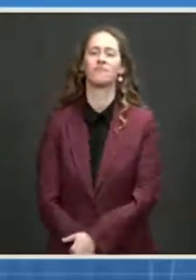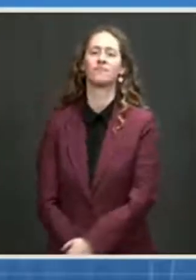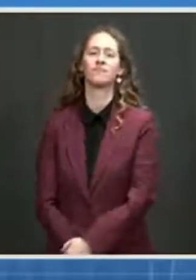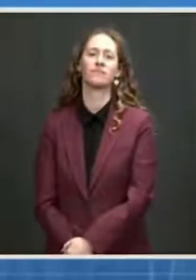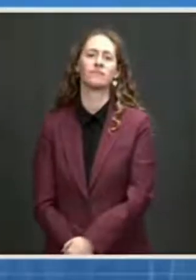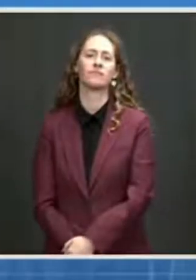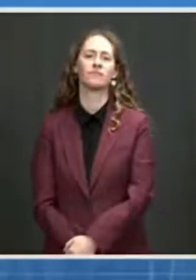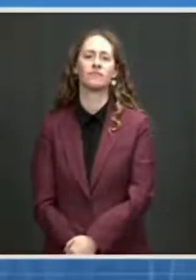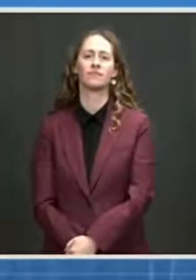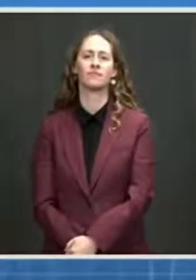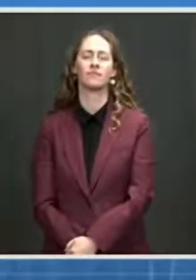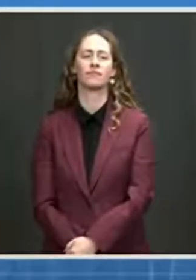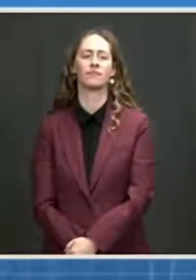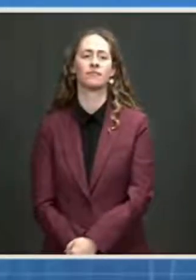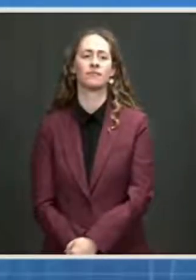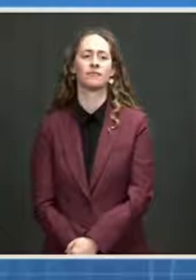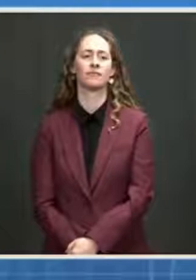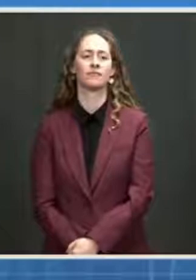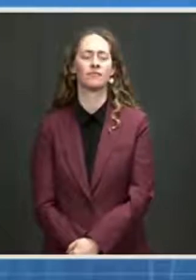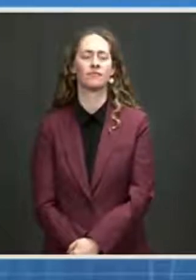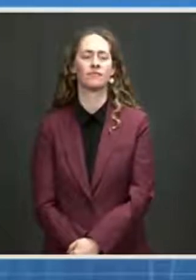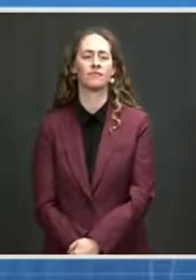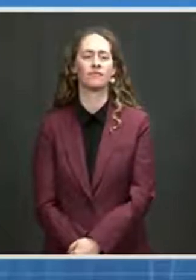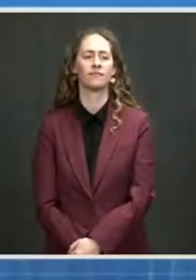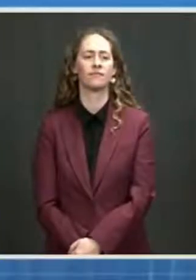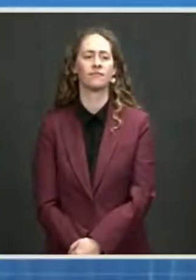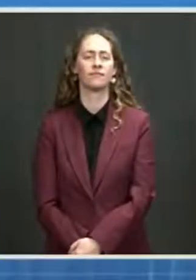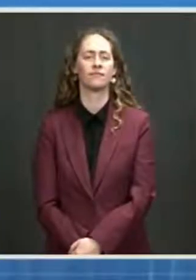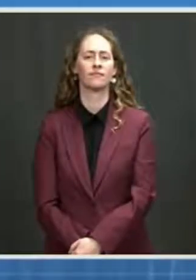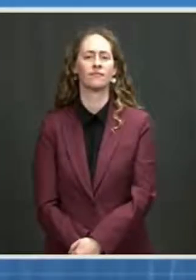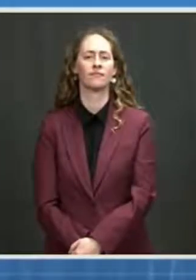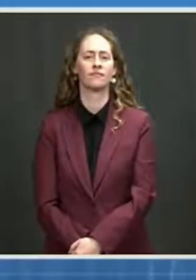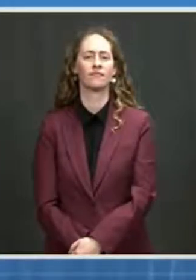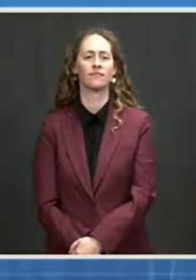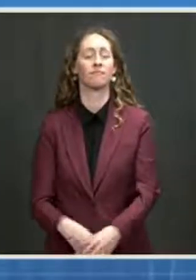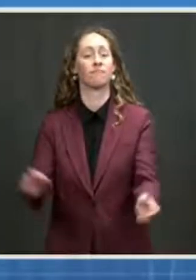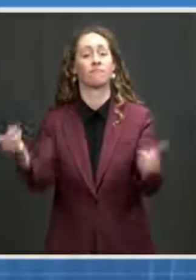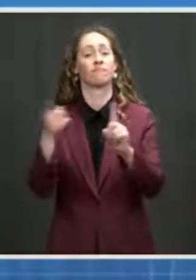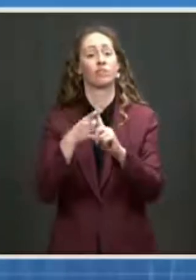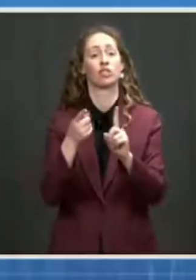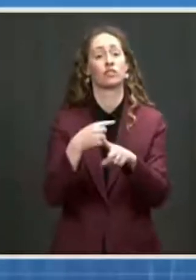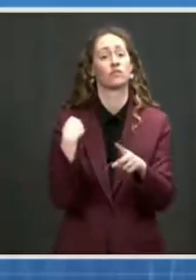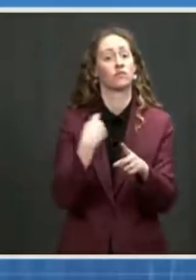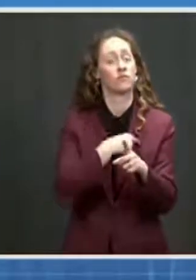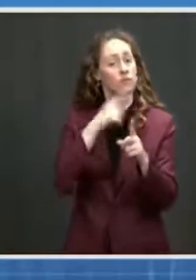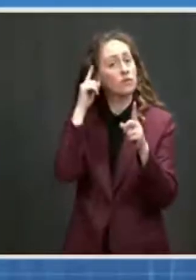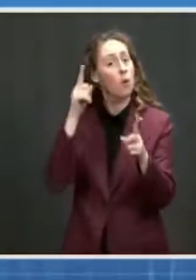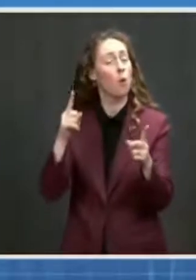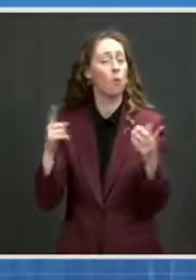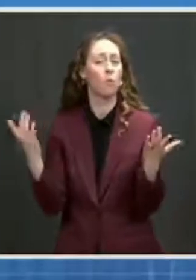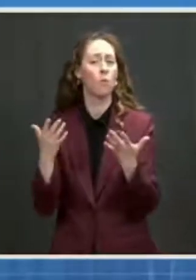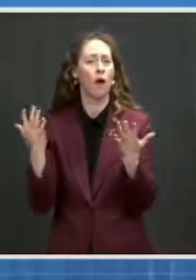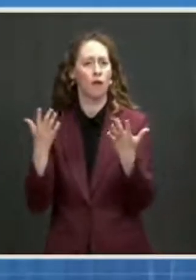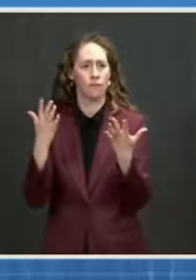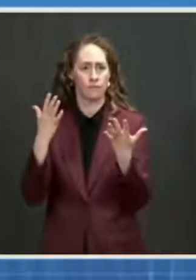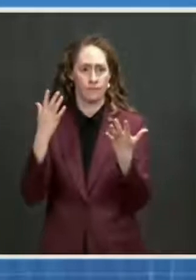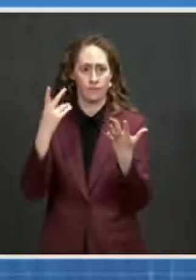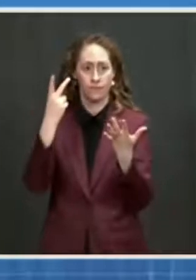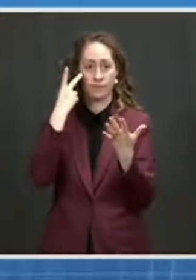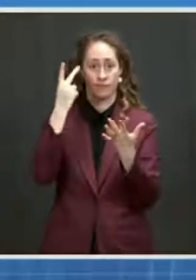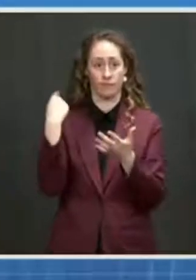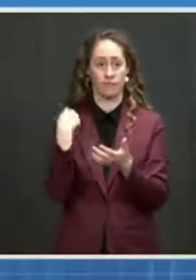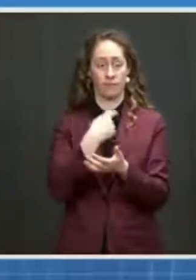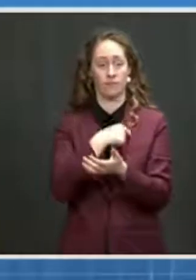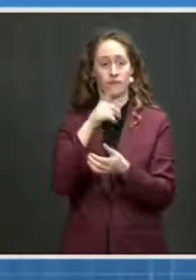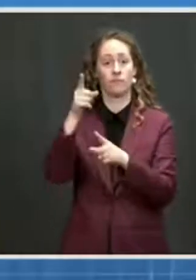So look, our first goal and our first opportunity is that every dose that's been ordered by a governor in